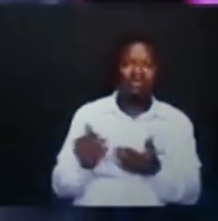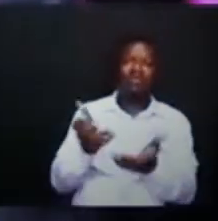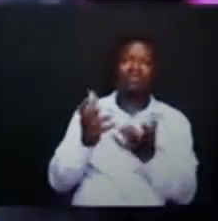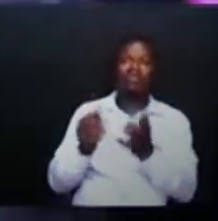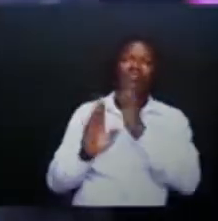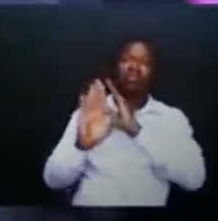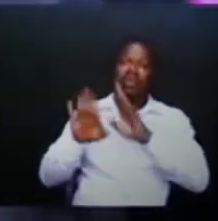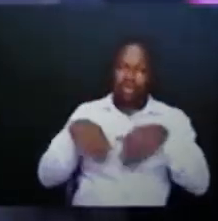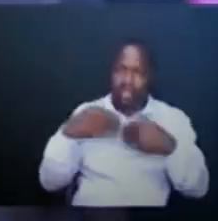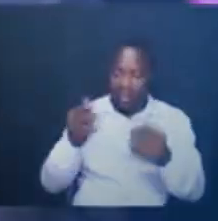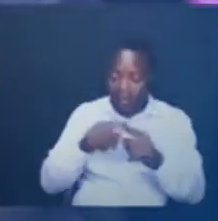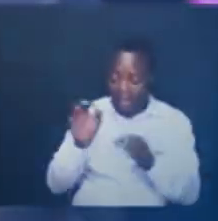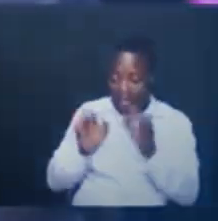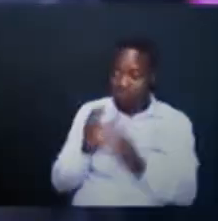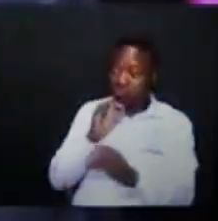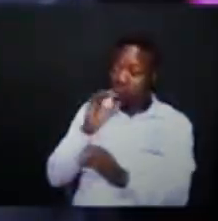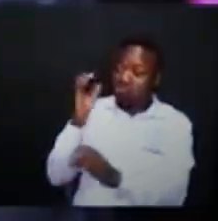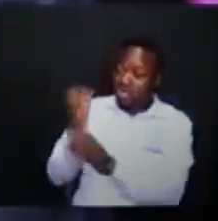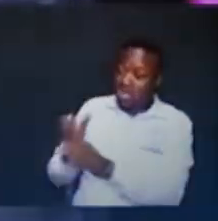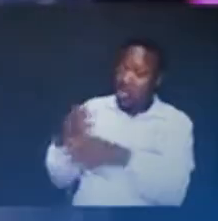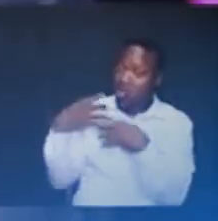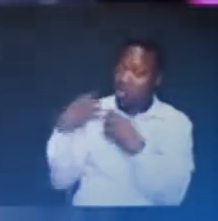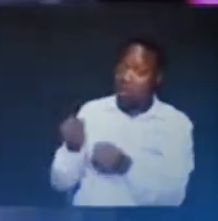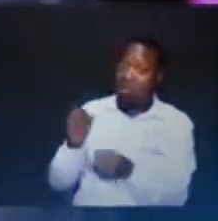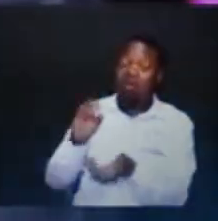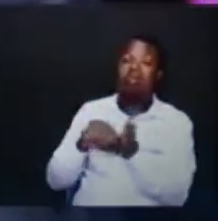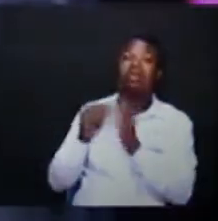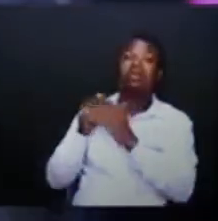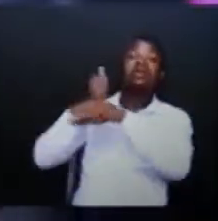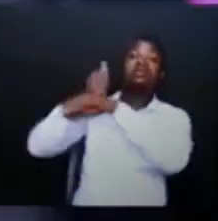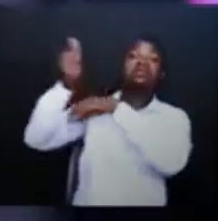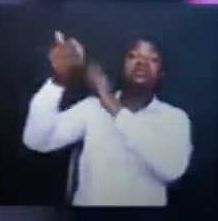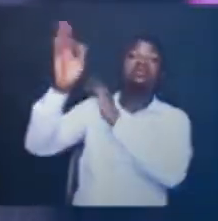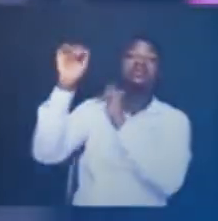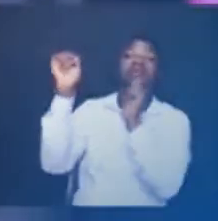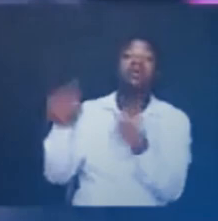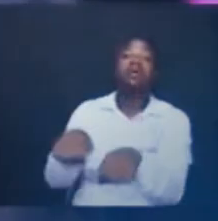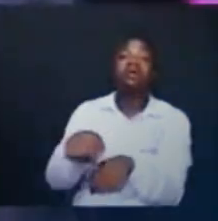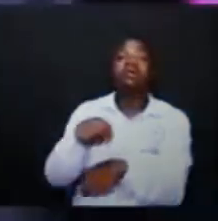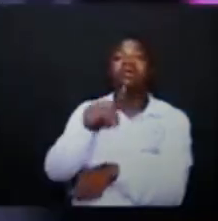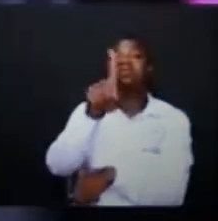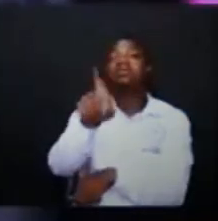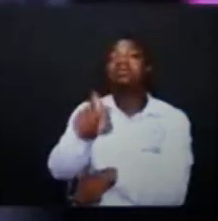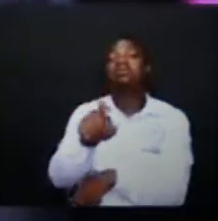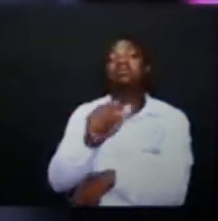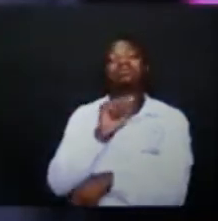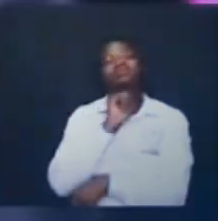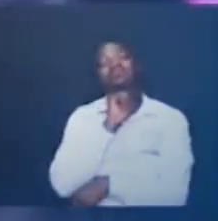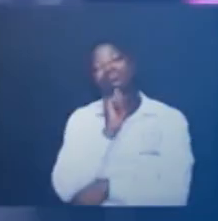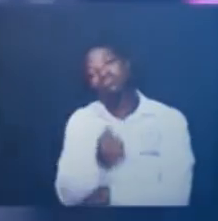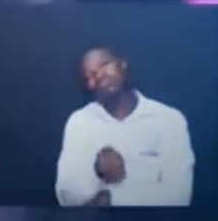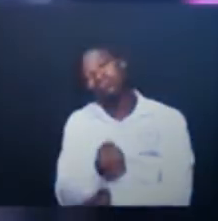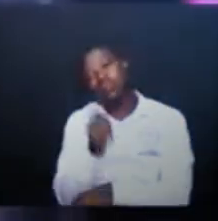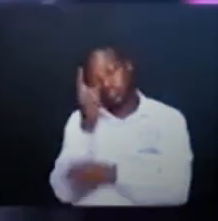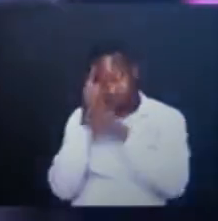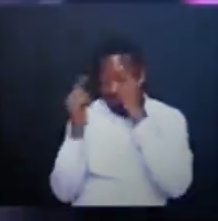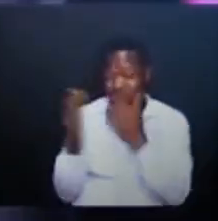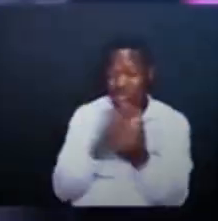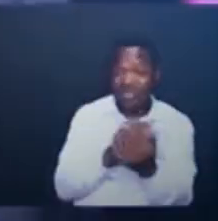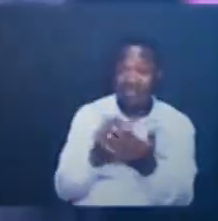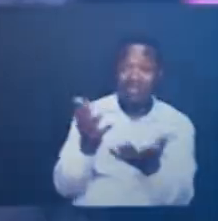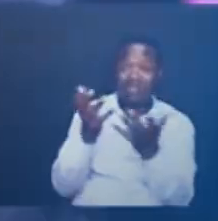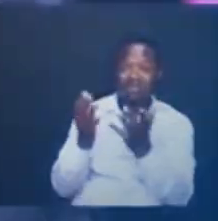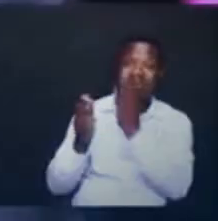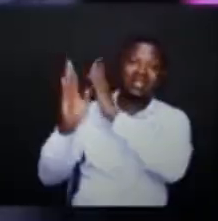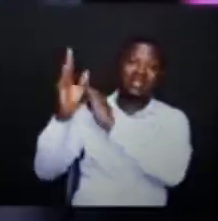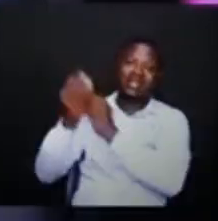But if we don't manage it well, then we can't blame God. Or the adom ye papa or tonso ni brem or boy we ani brem wa mayem